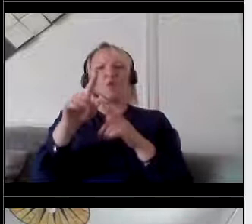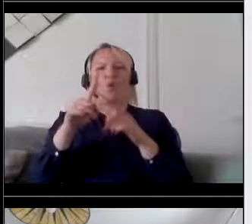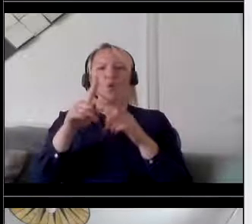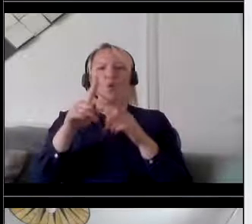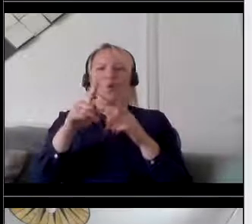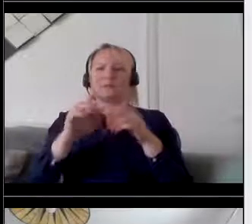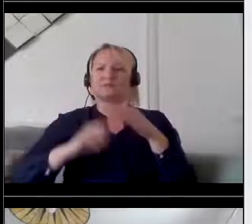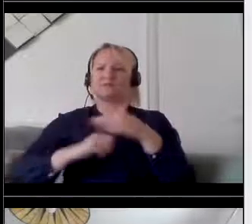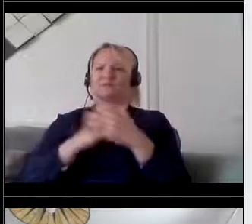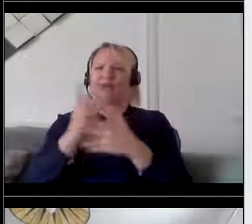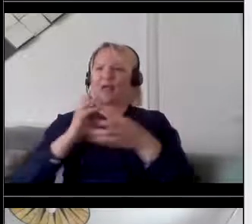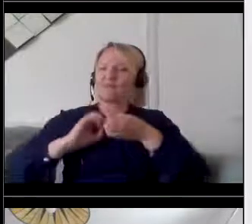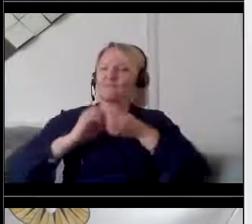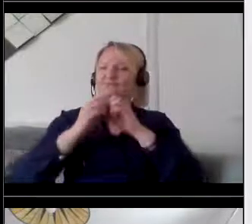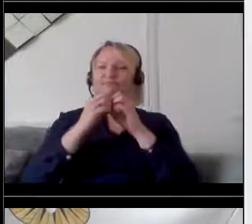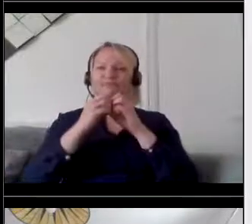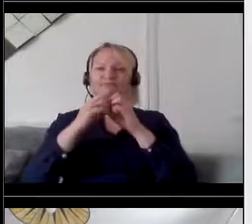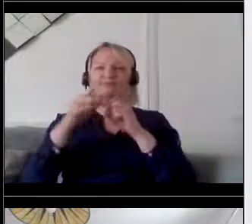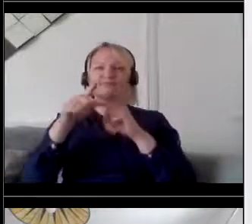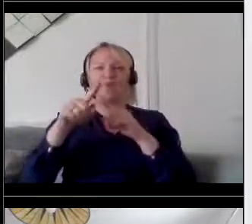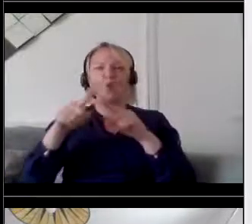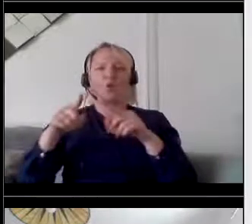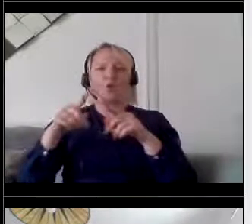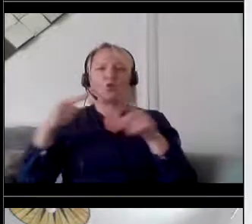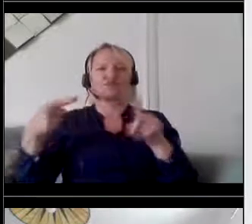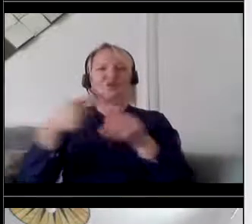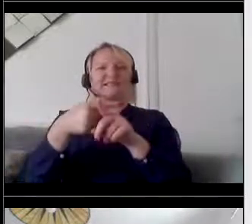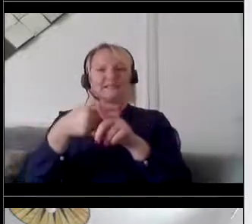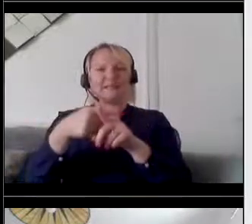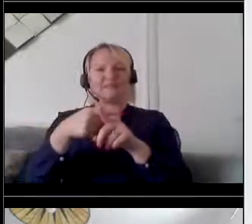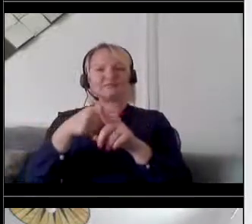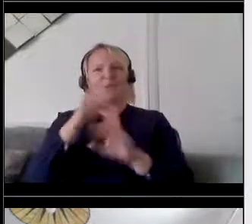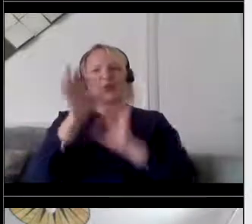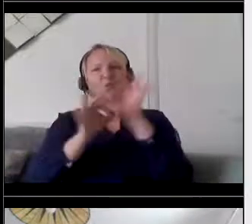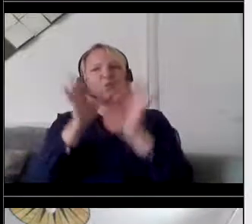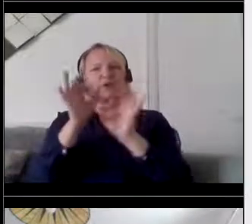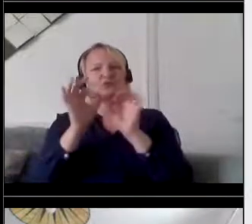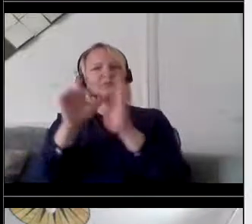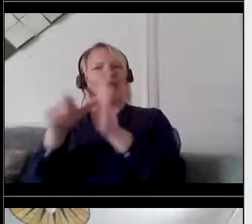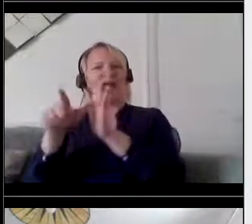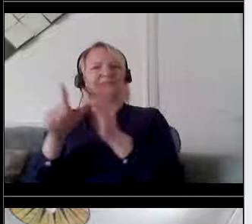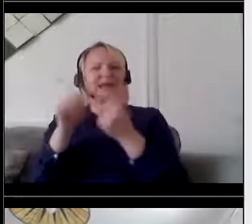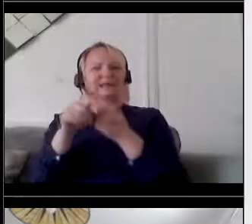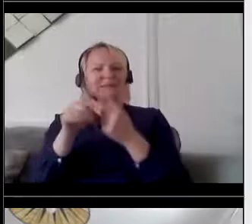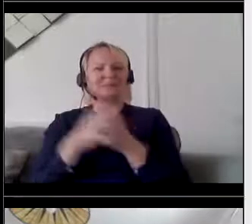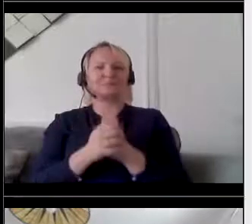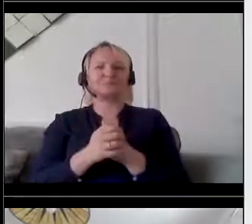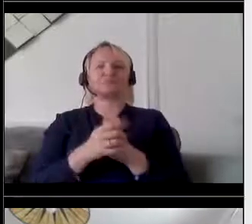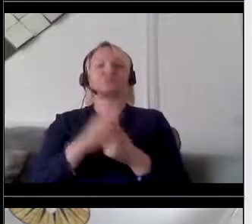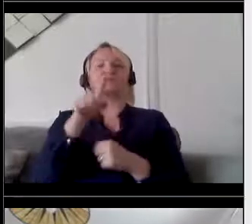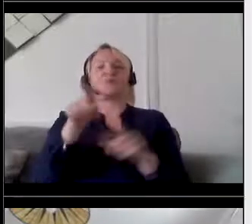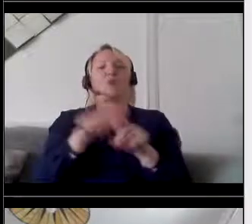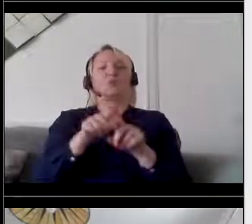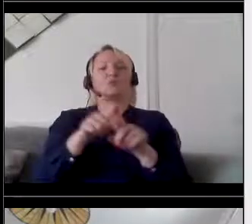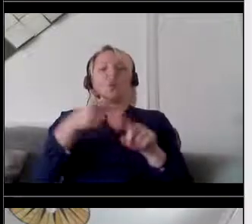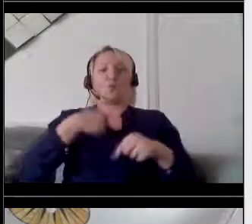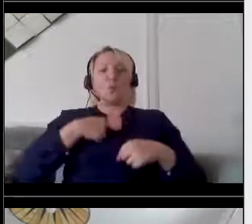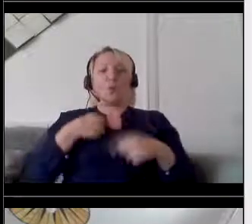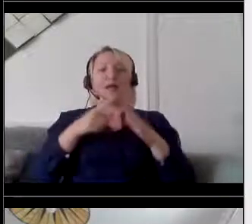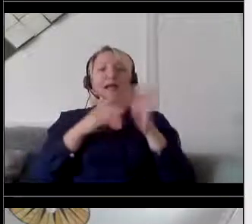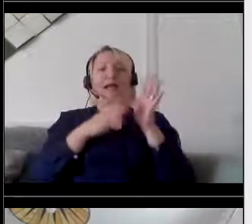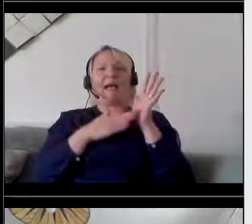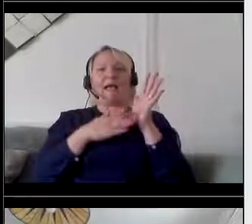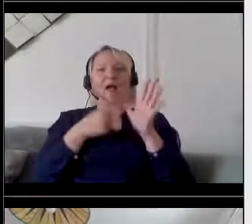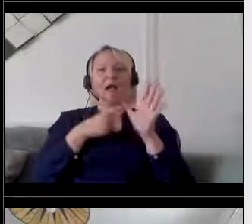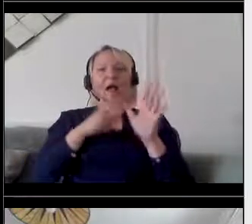I'll also be helping to answer your questions later on. And we also have Emma and Hayley with us today, who you can see on